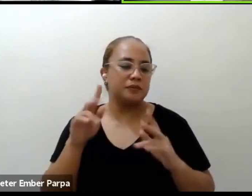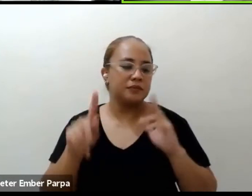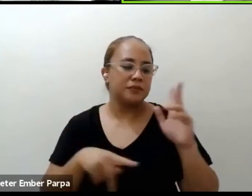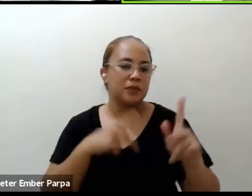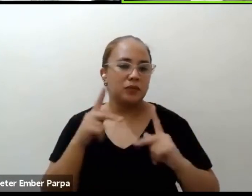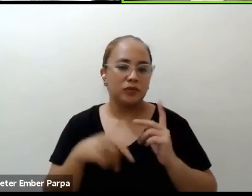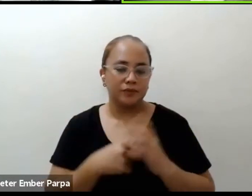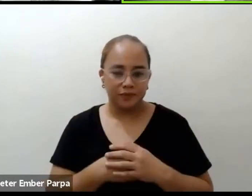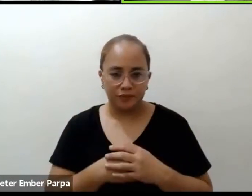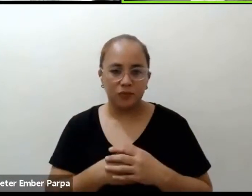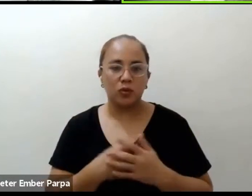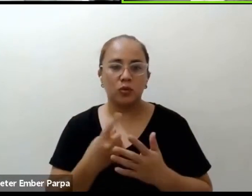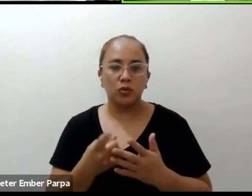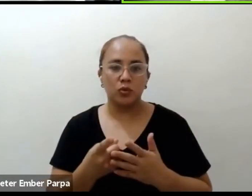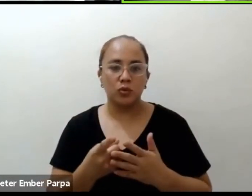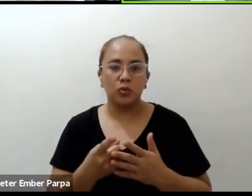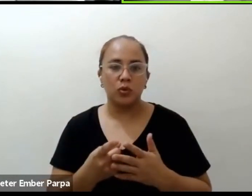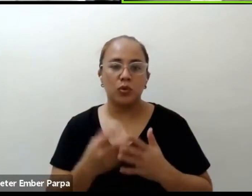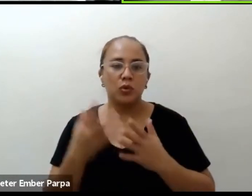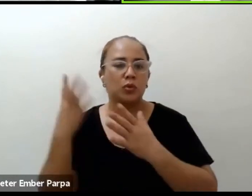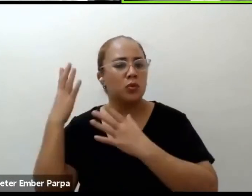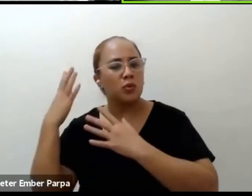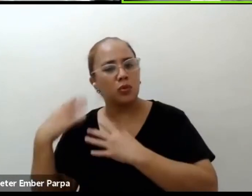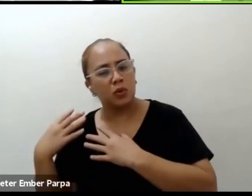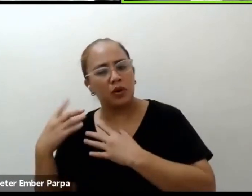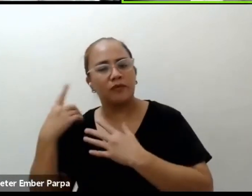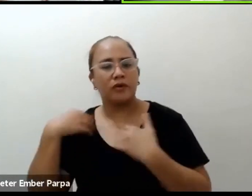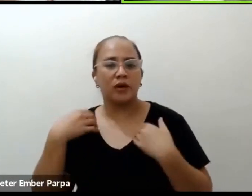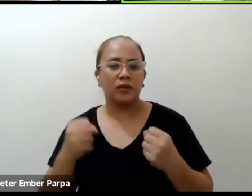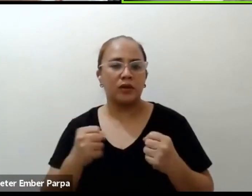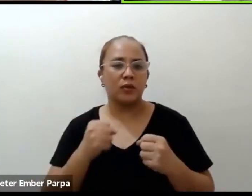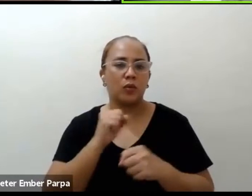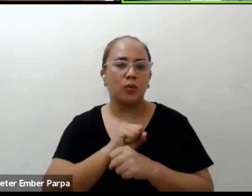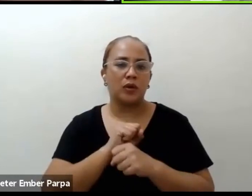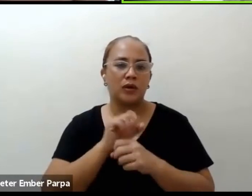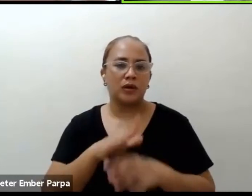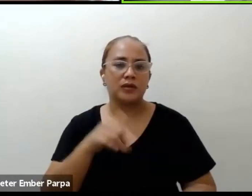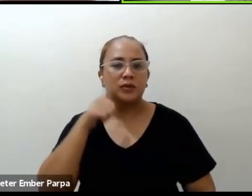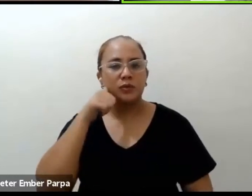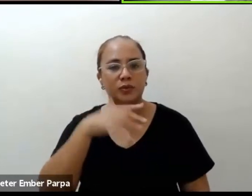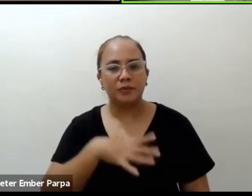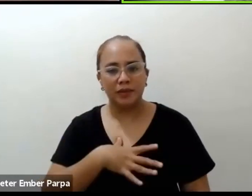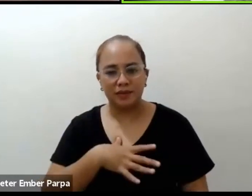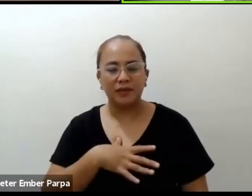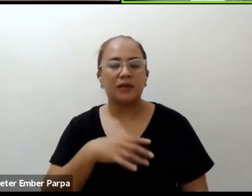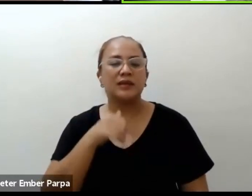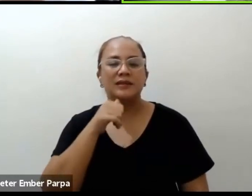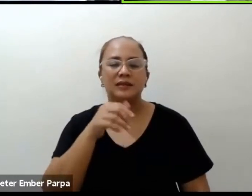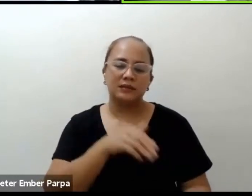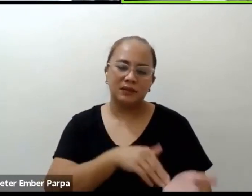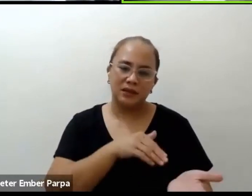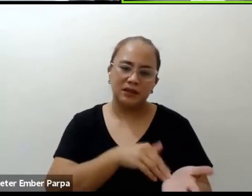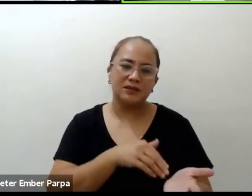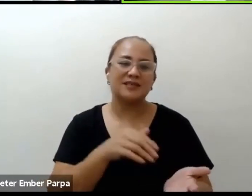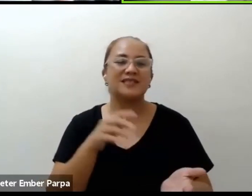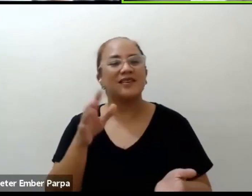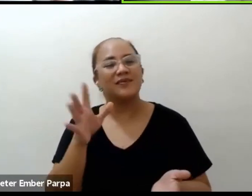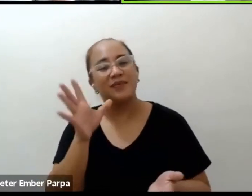who bear most of the burden for our healthcare system ay kababaihan natin, whether nurses or